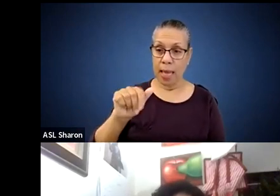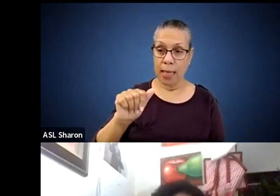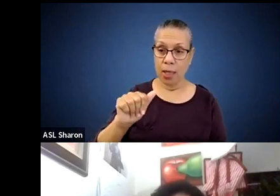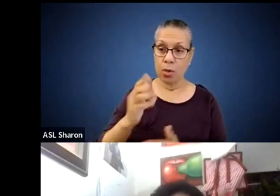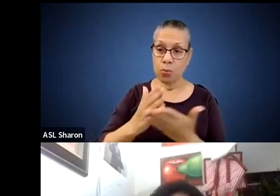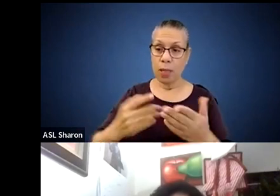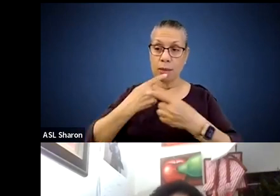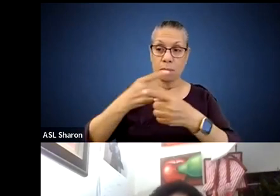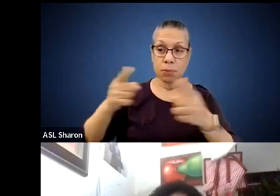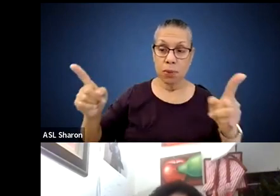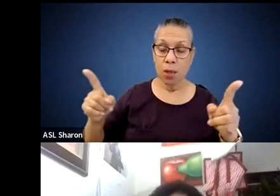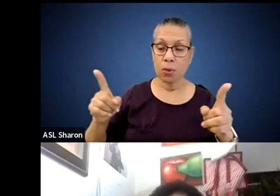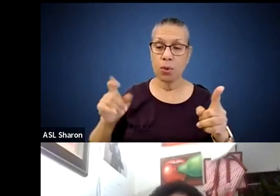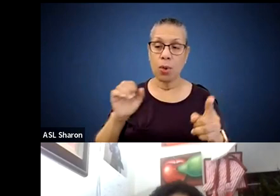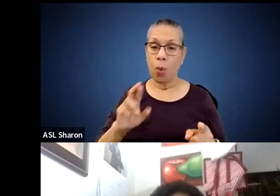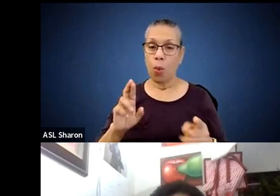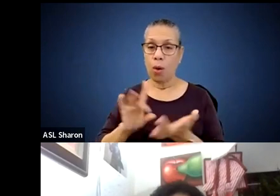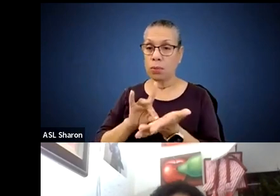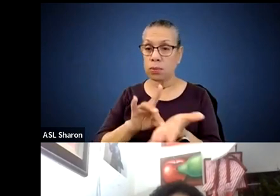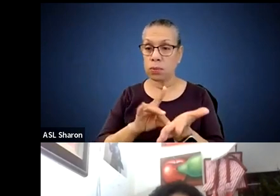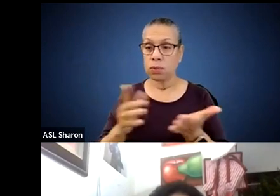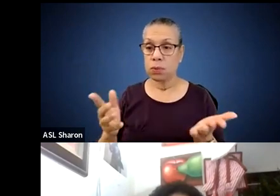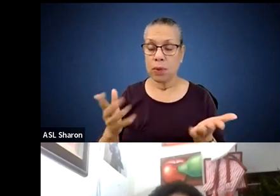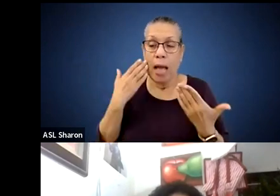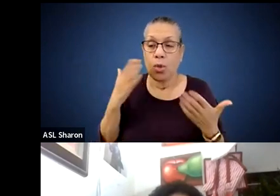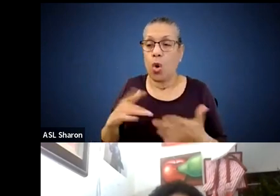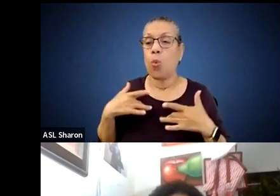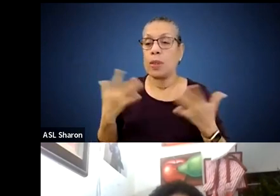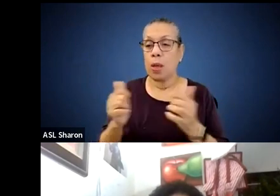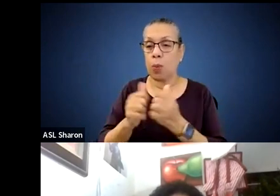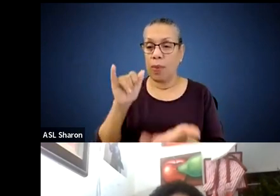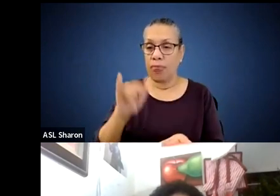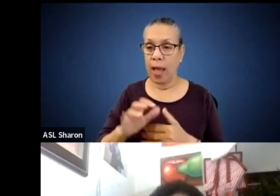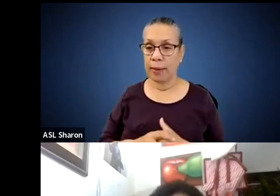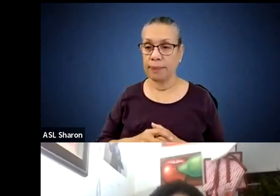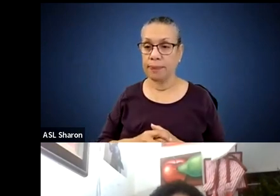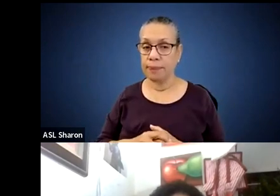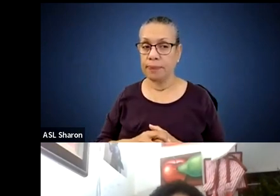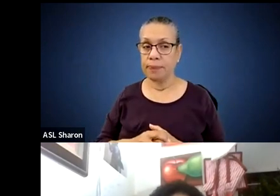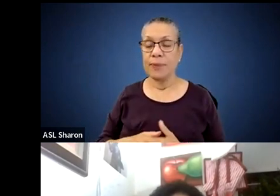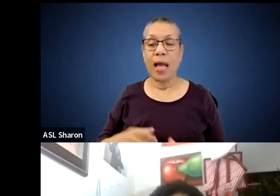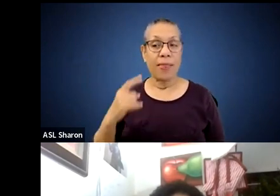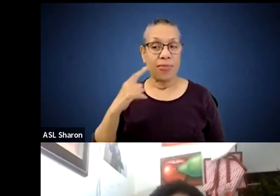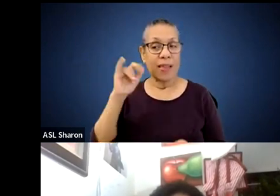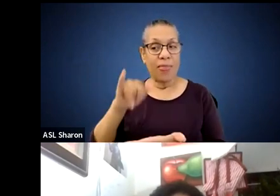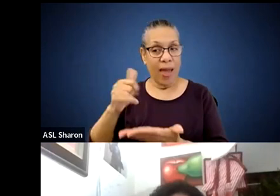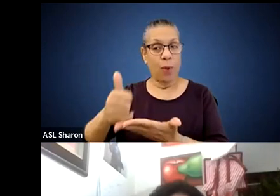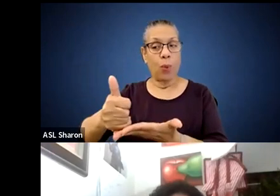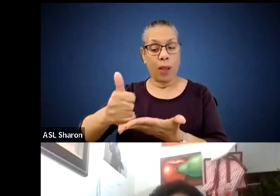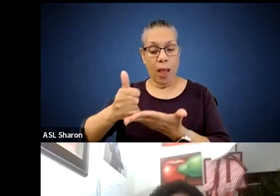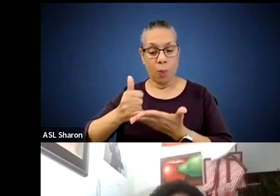or even to be taken maybe it is being taken I just don't know um because that I suspect will also help us understand